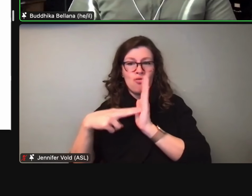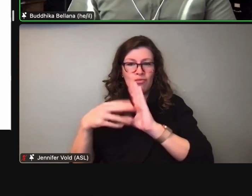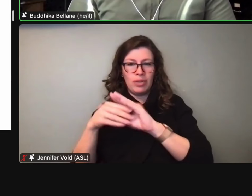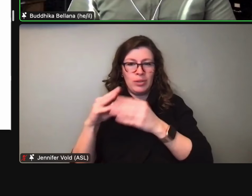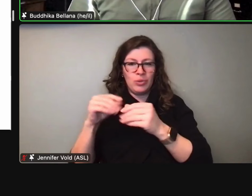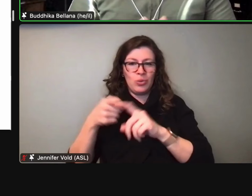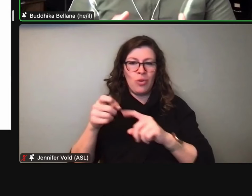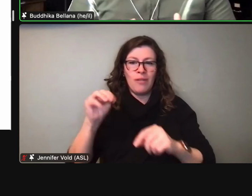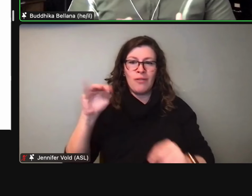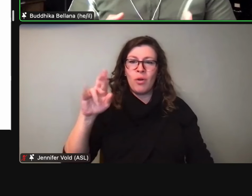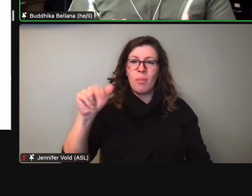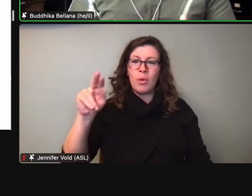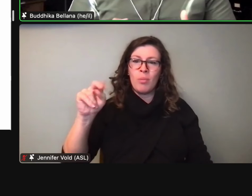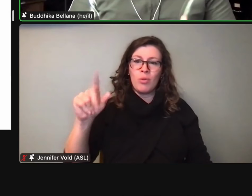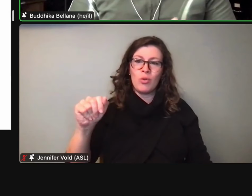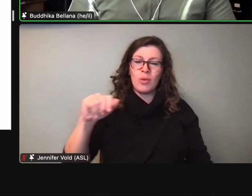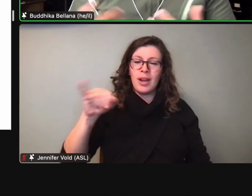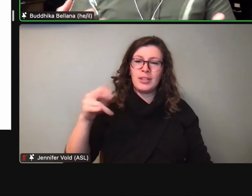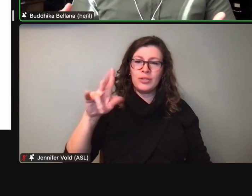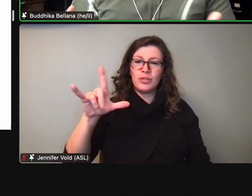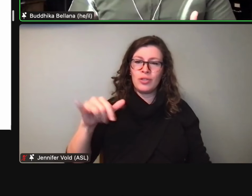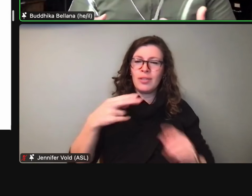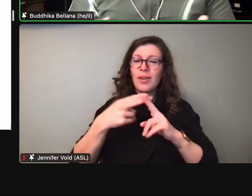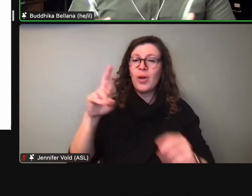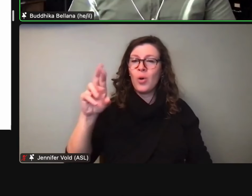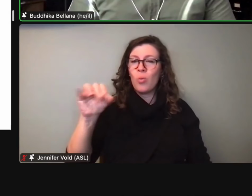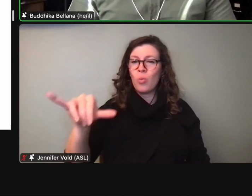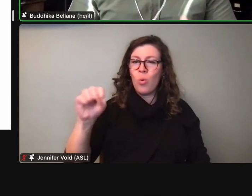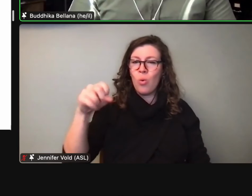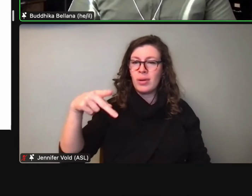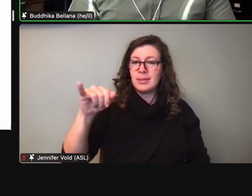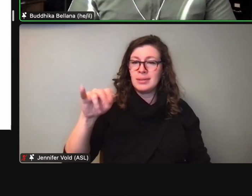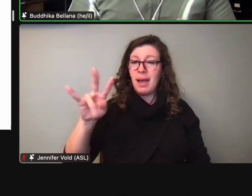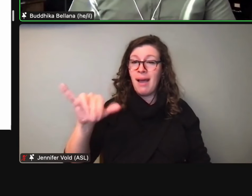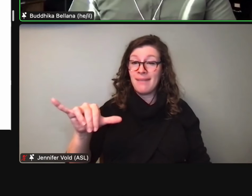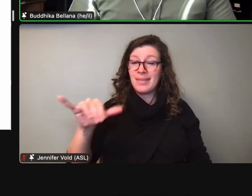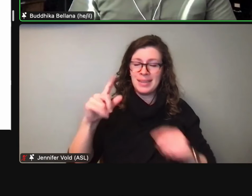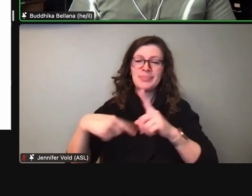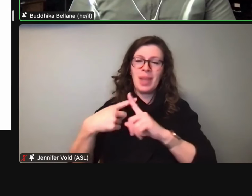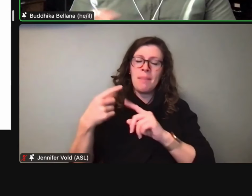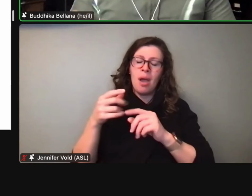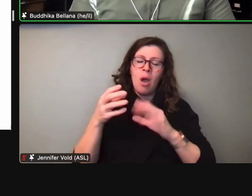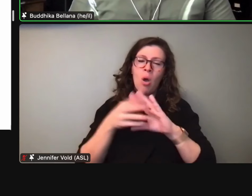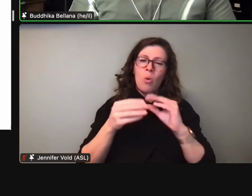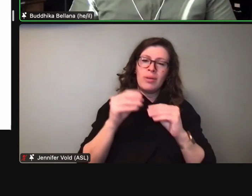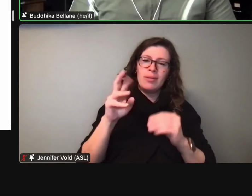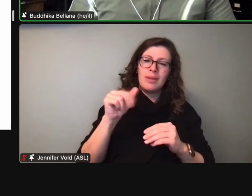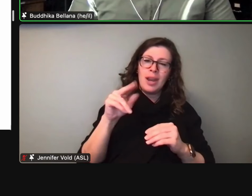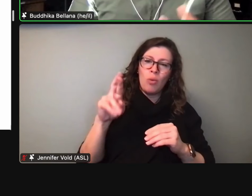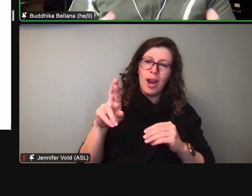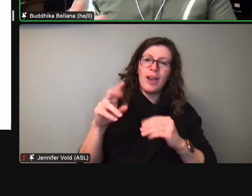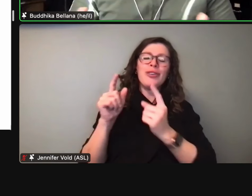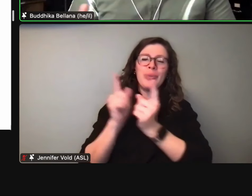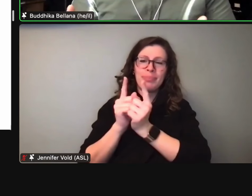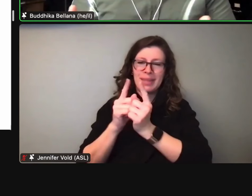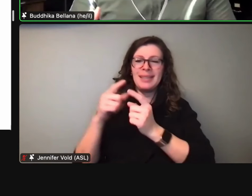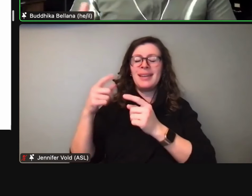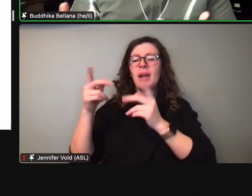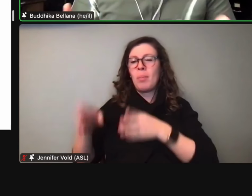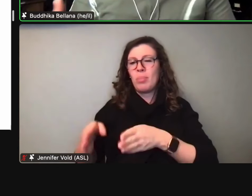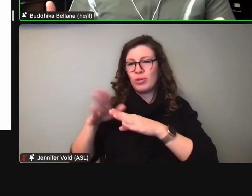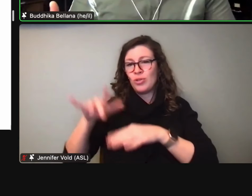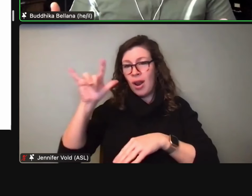which was called Boy Spivvy, and was essentially about the narrator meeting a celebrity on an airplane and having a